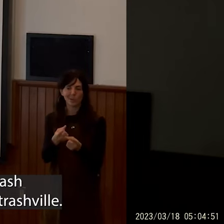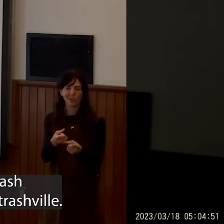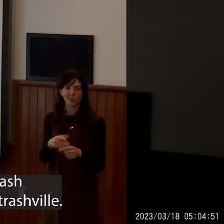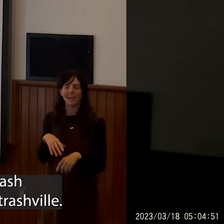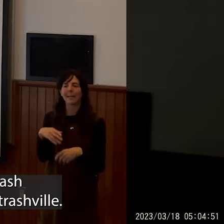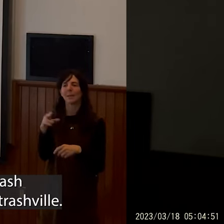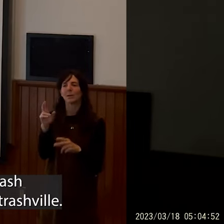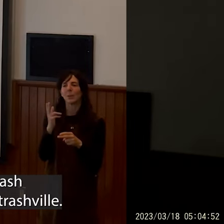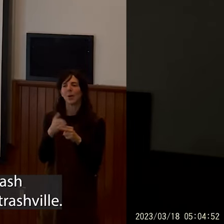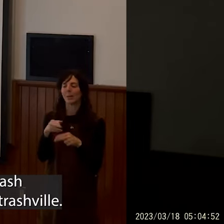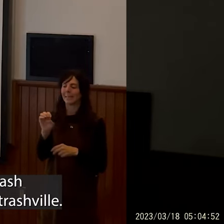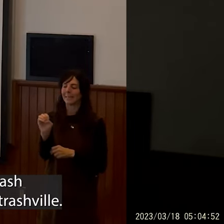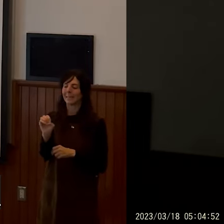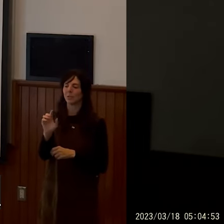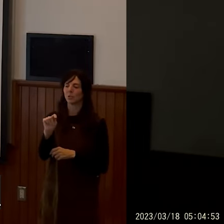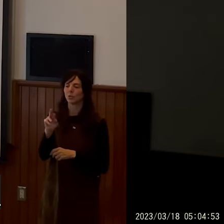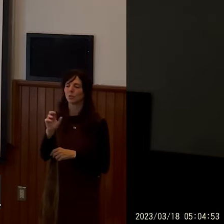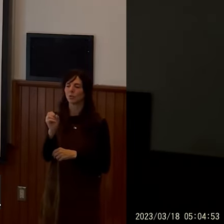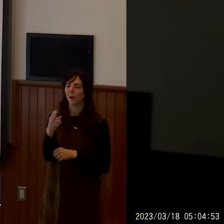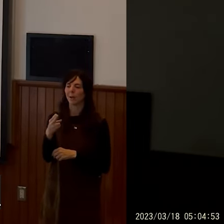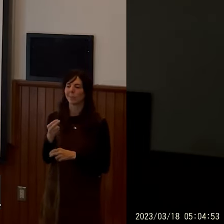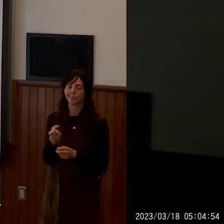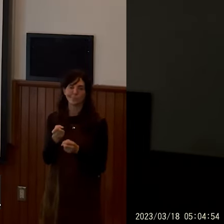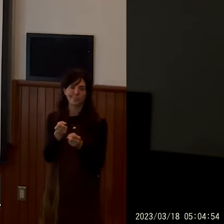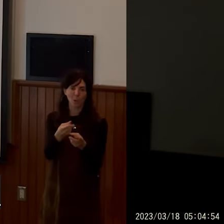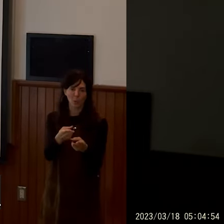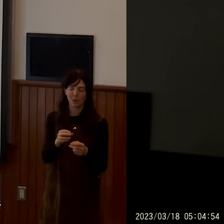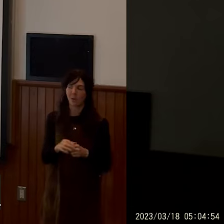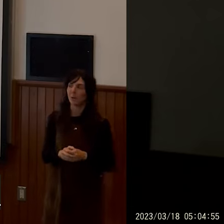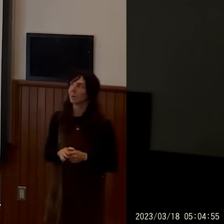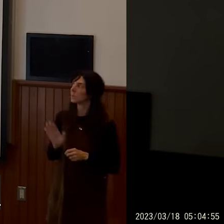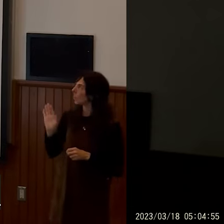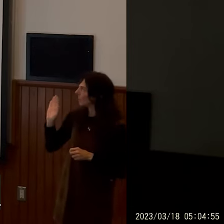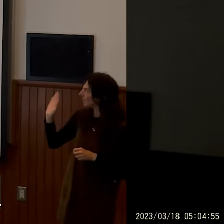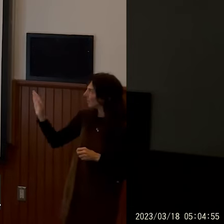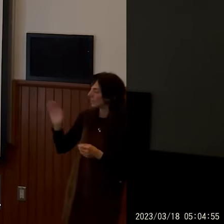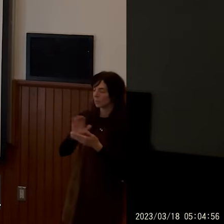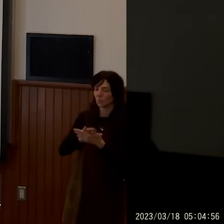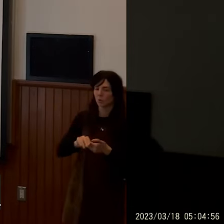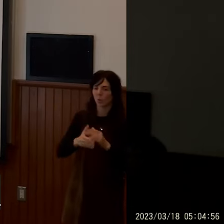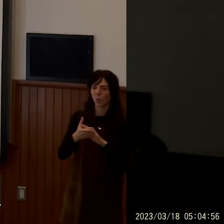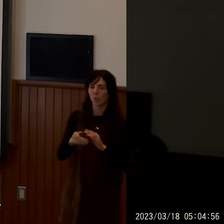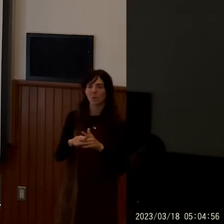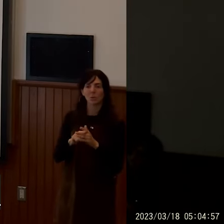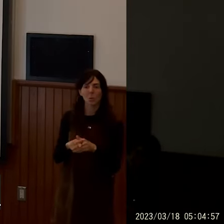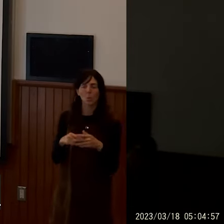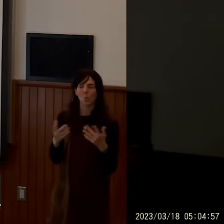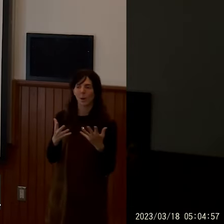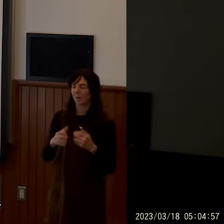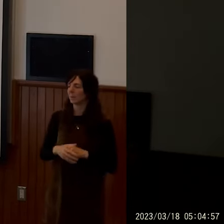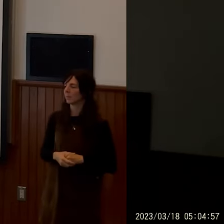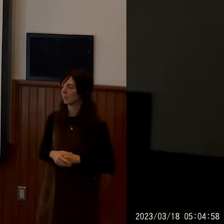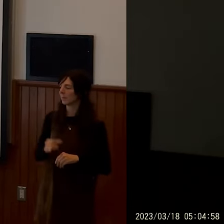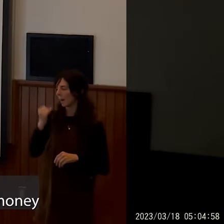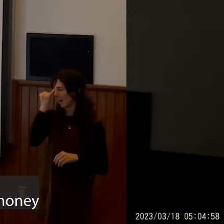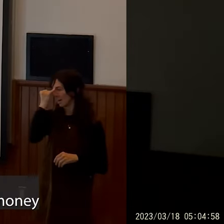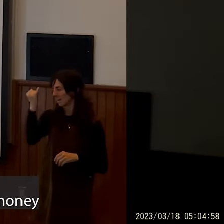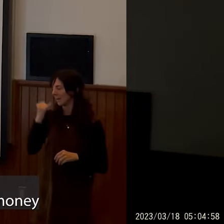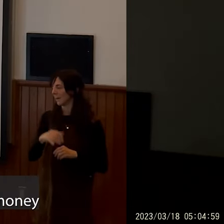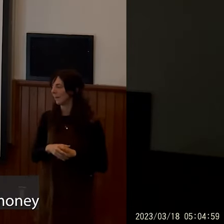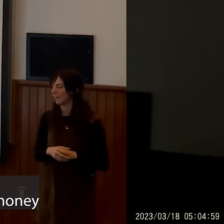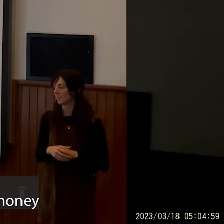dump them on the e-trash bill. And the story for Yuki actually starts with these premise. But